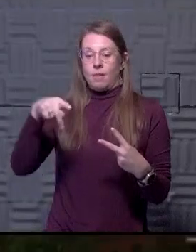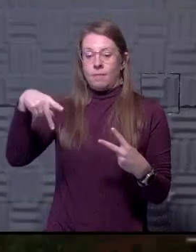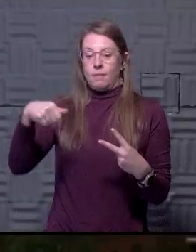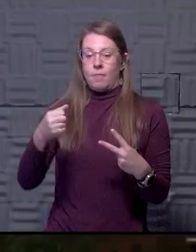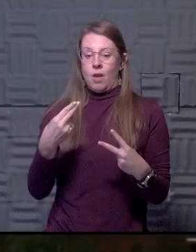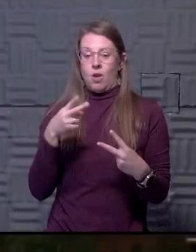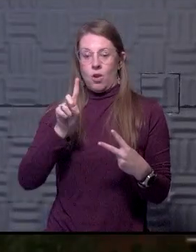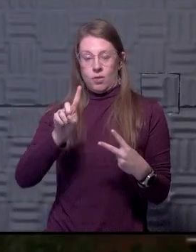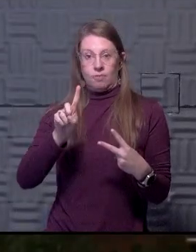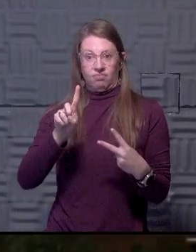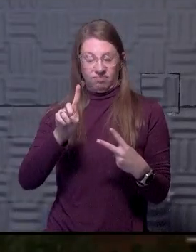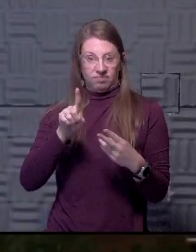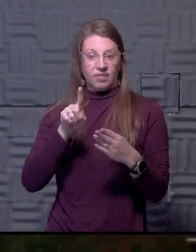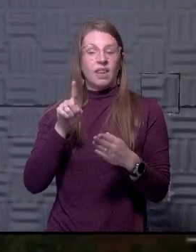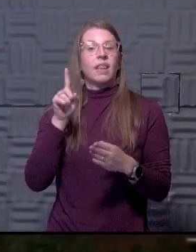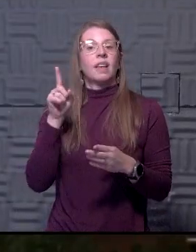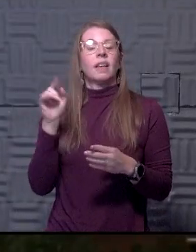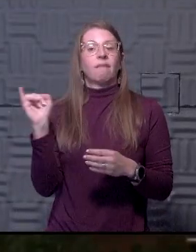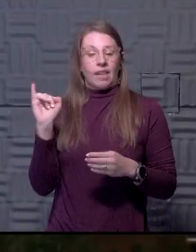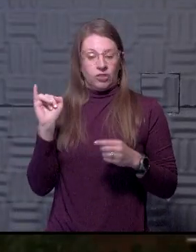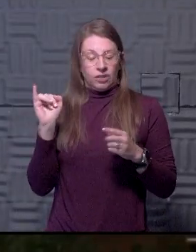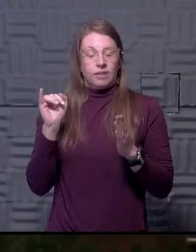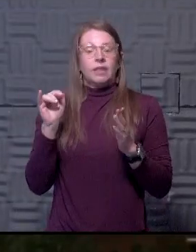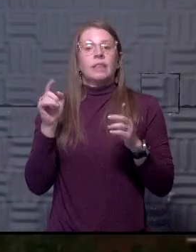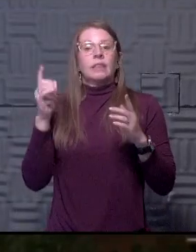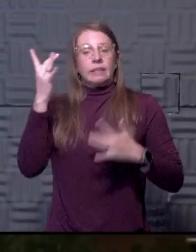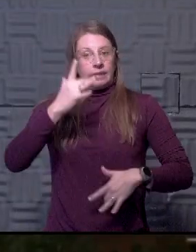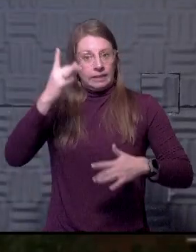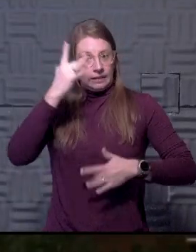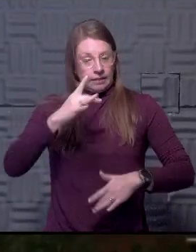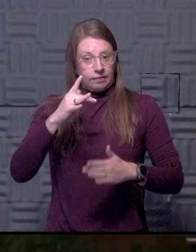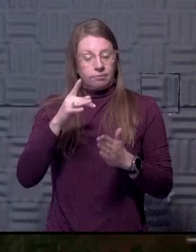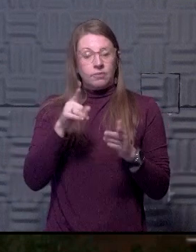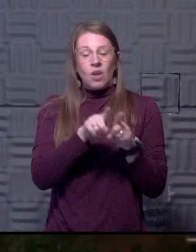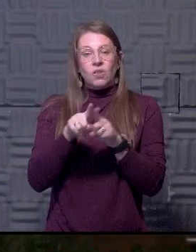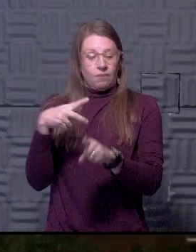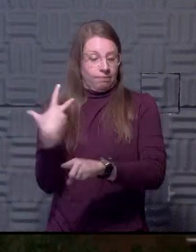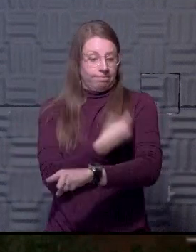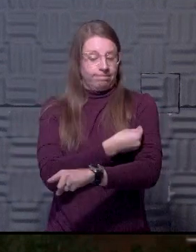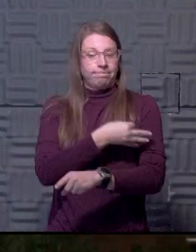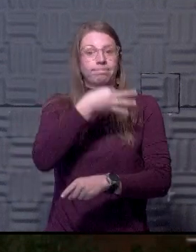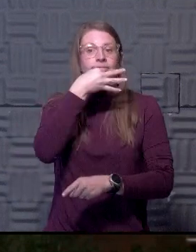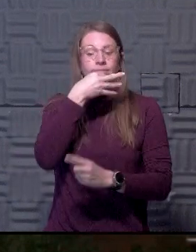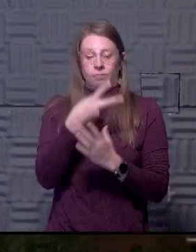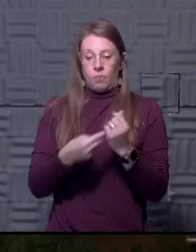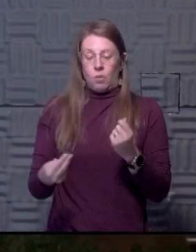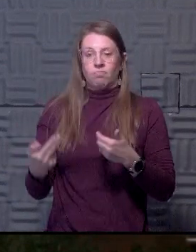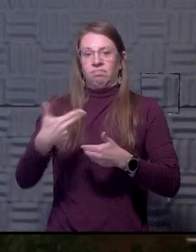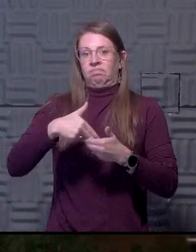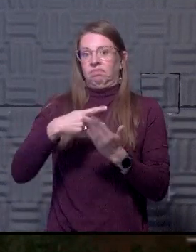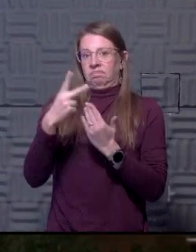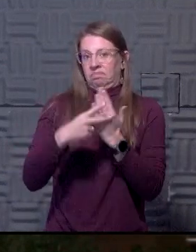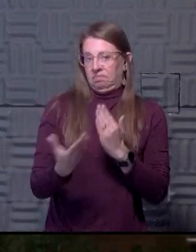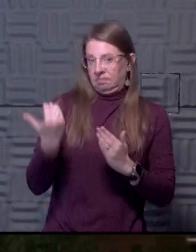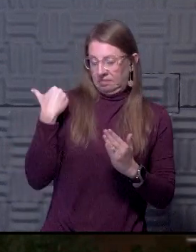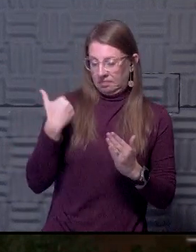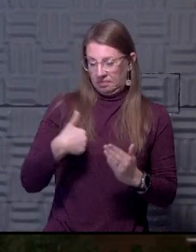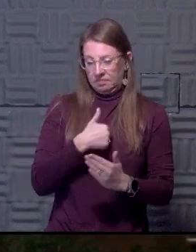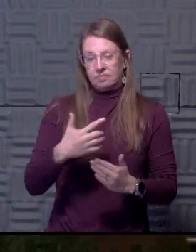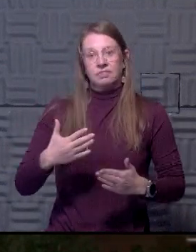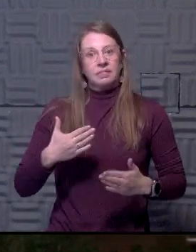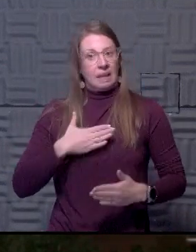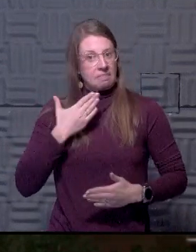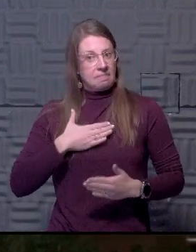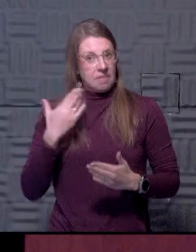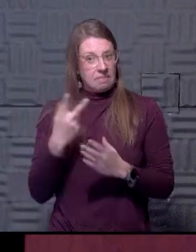Director of Pediatrics and Infectious Disease at Children's Mercy and a vaccine expert. Both of these great folks have been with us before. We are delighted to